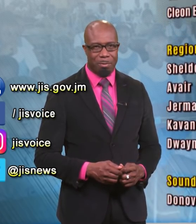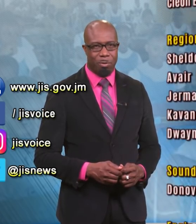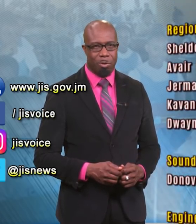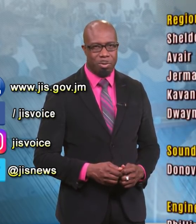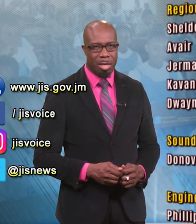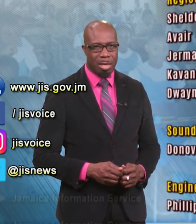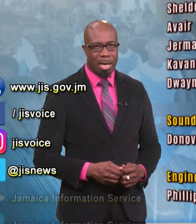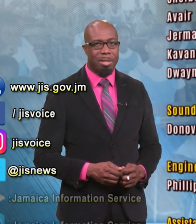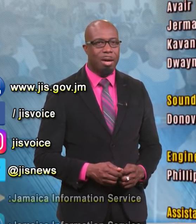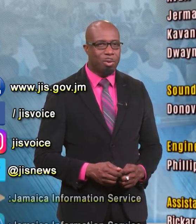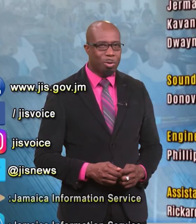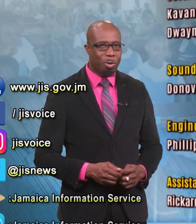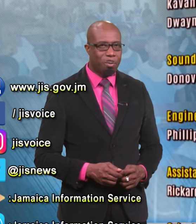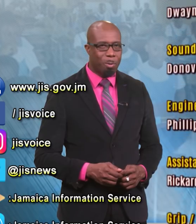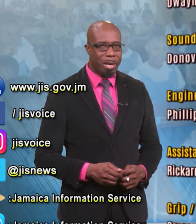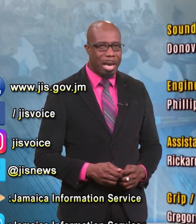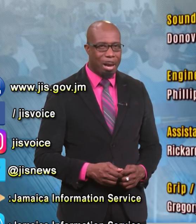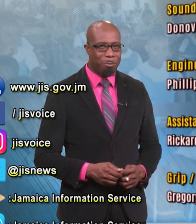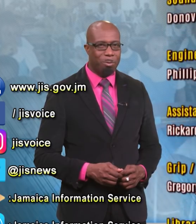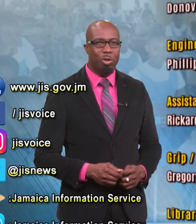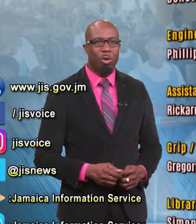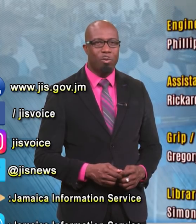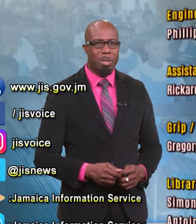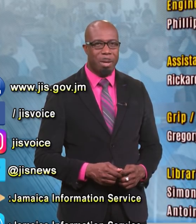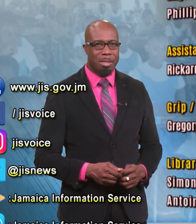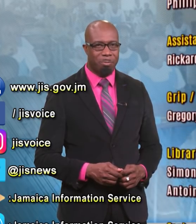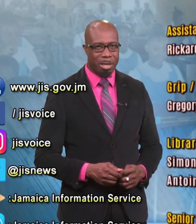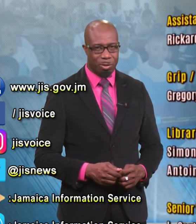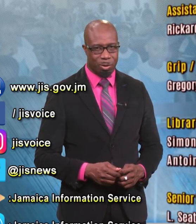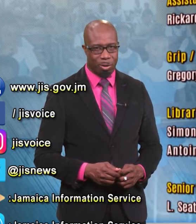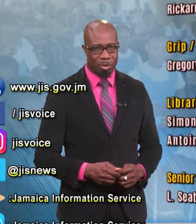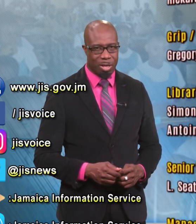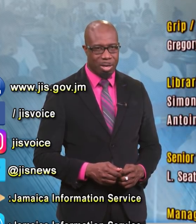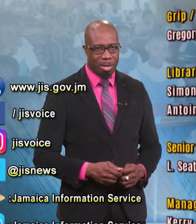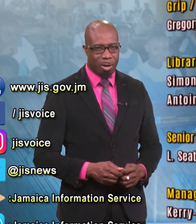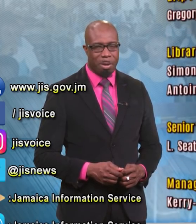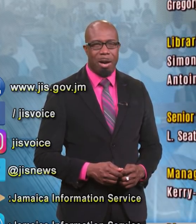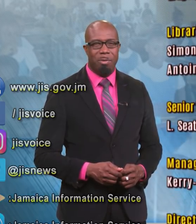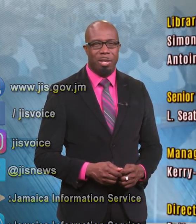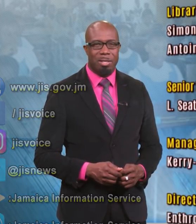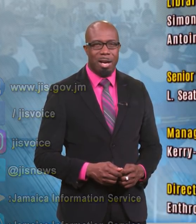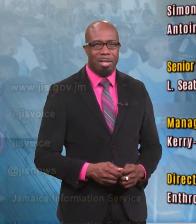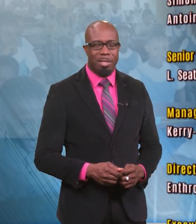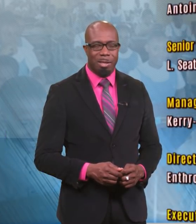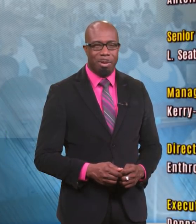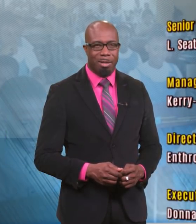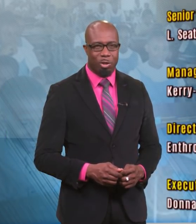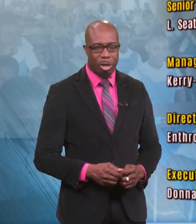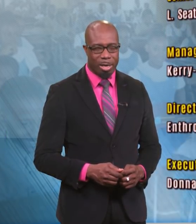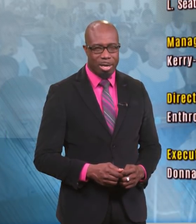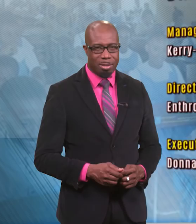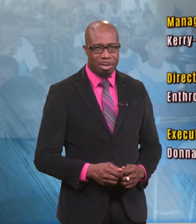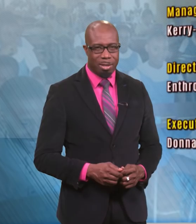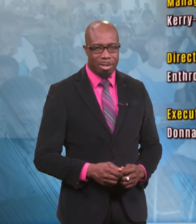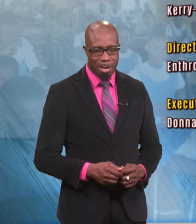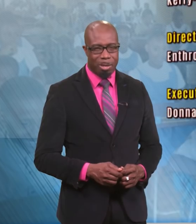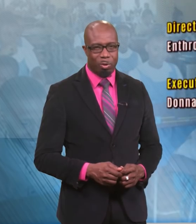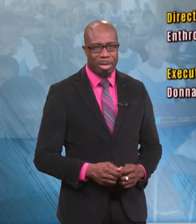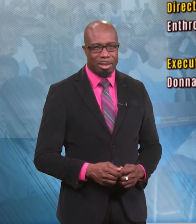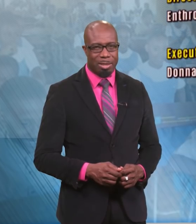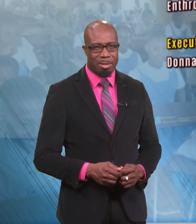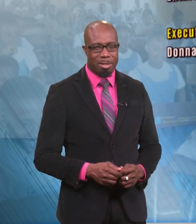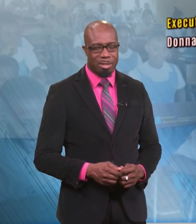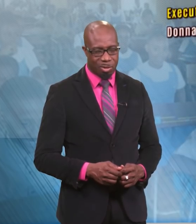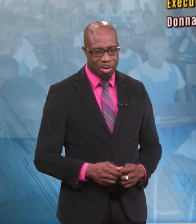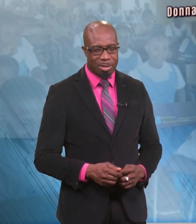media platforms and download our mobile app from your respective Play Stores. On behalf of the entire team here at the JIS, I'm